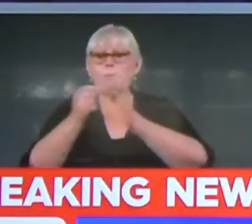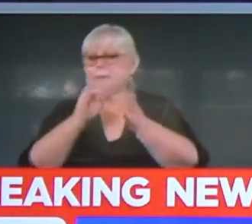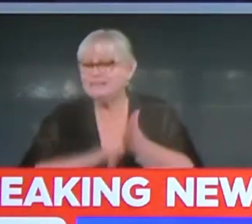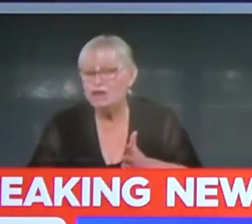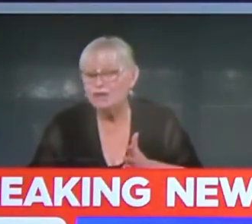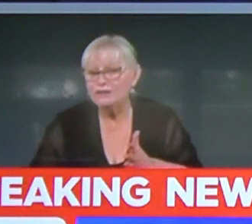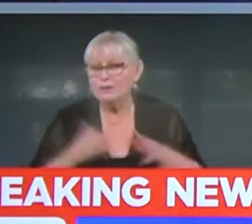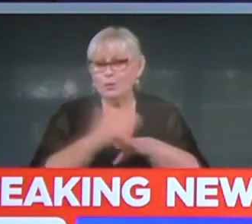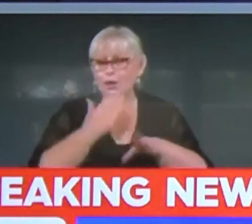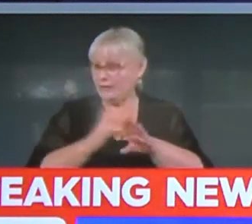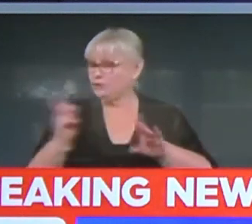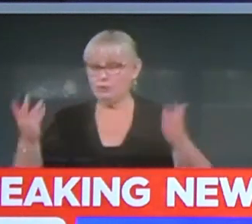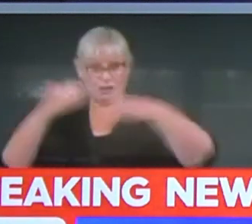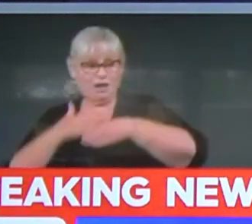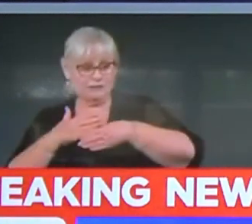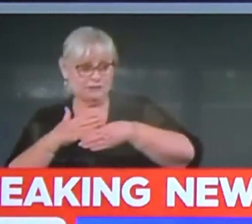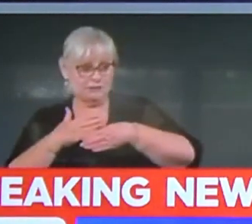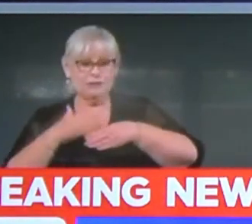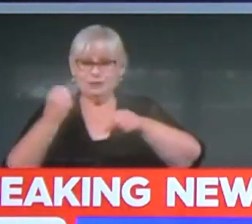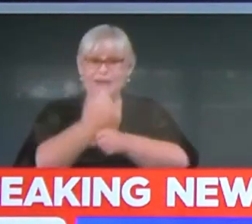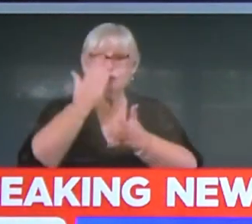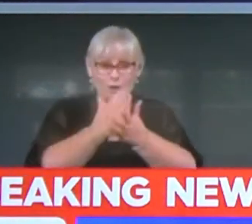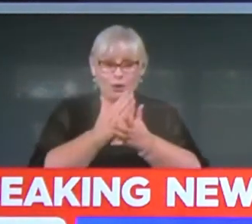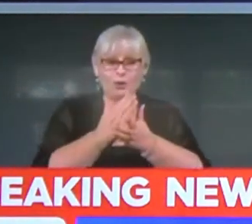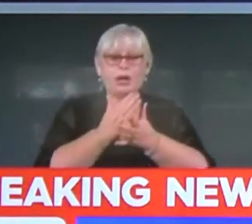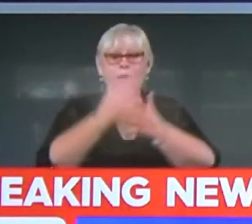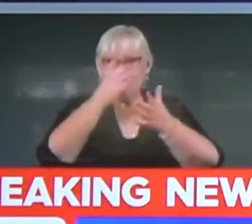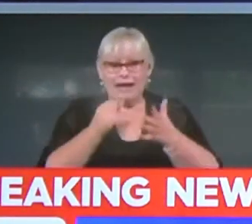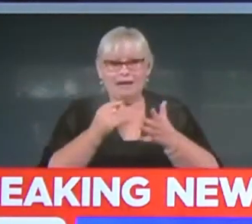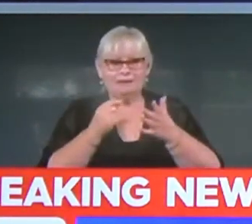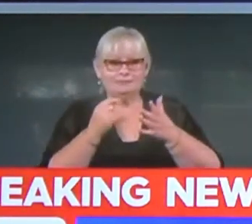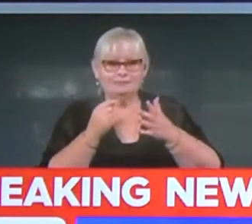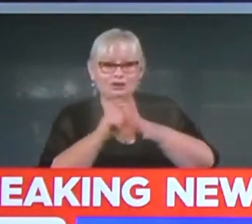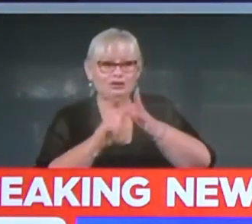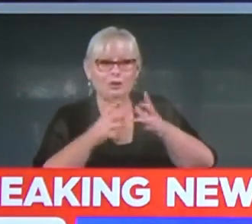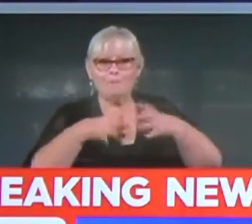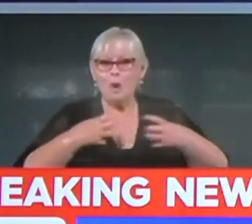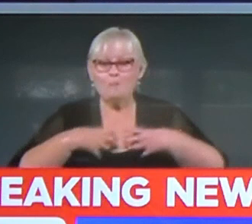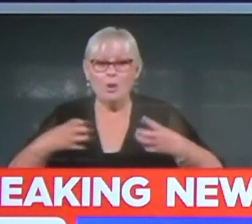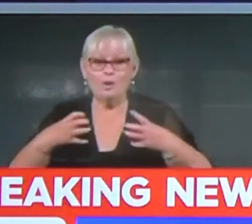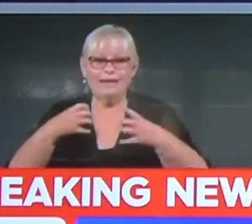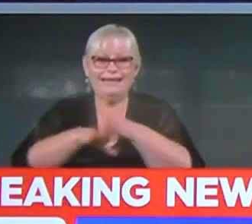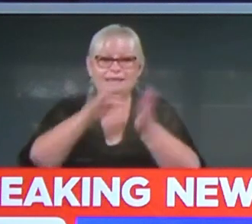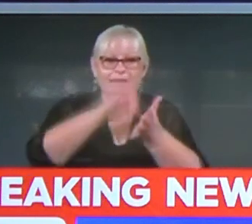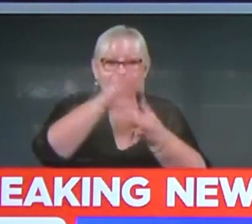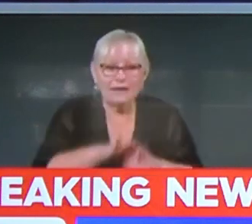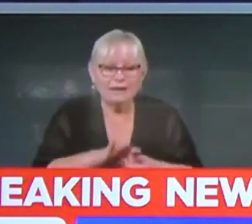servant who is working tonight to ensure that we can get even greater capacity in our Centrelink offices, working till 8